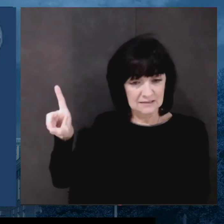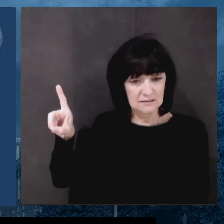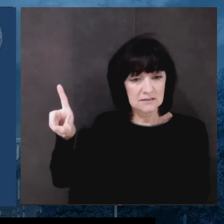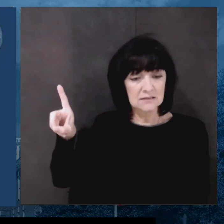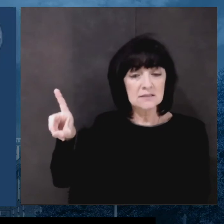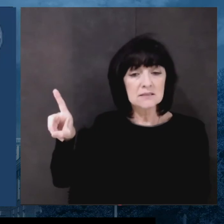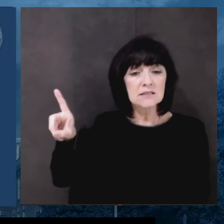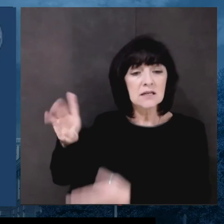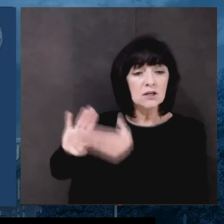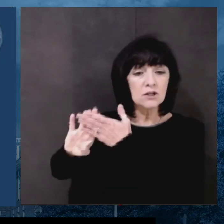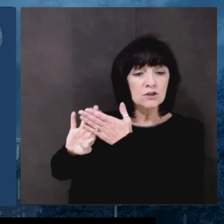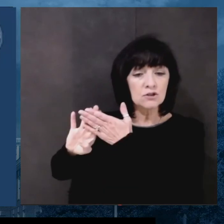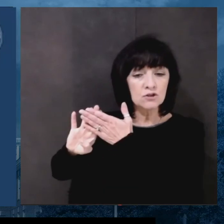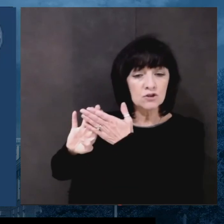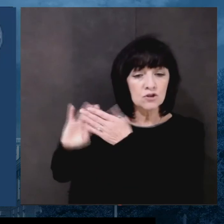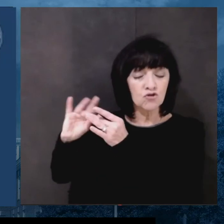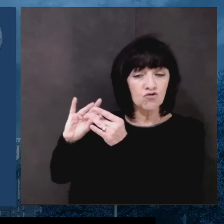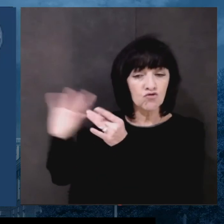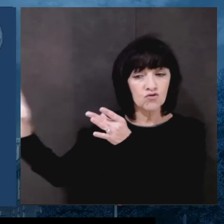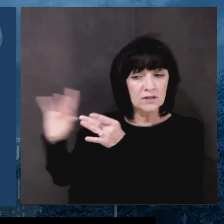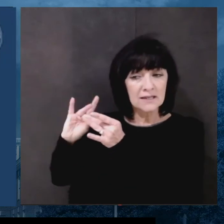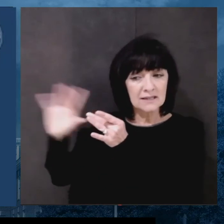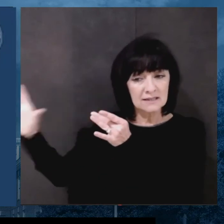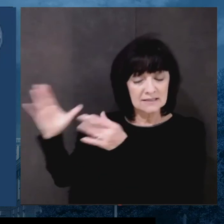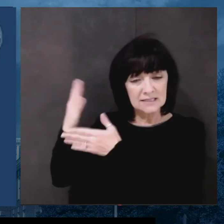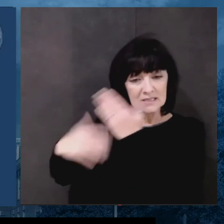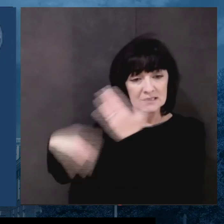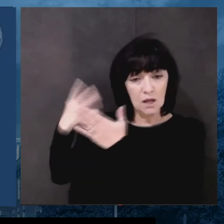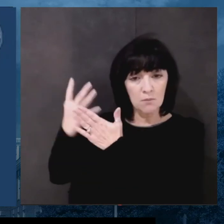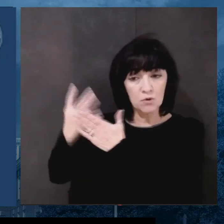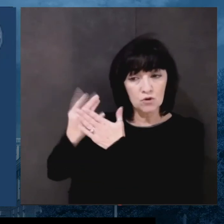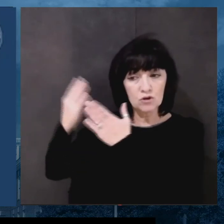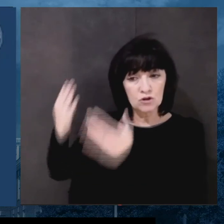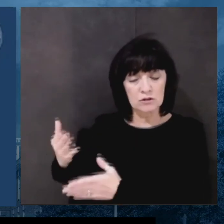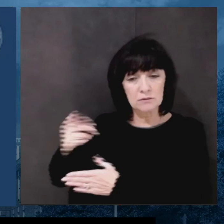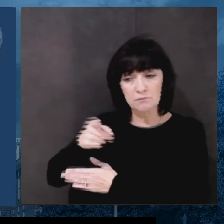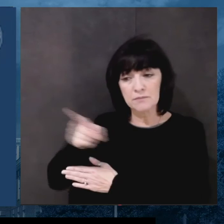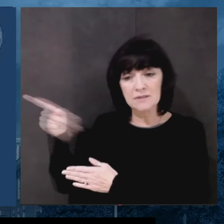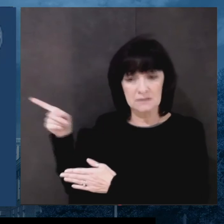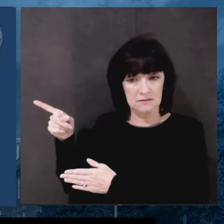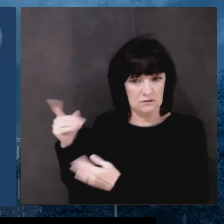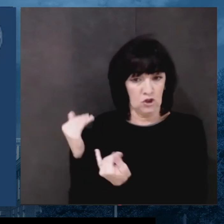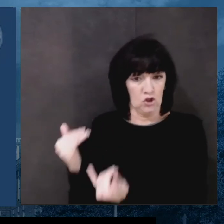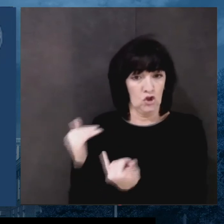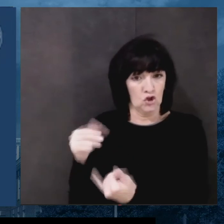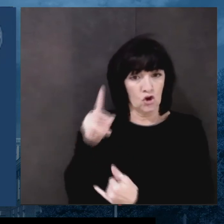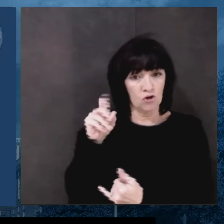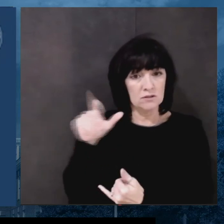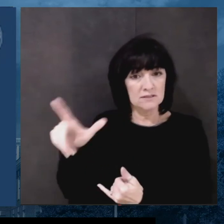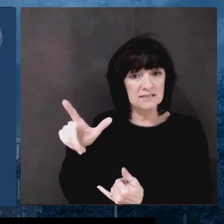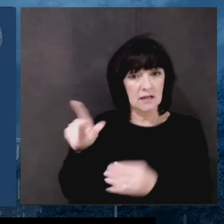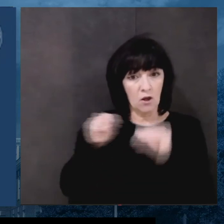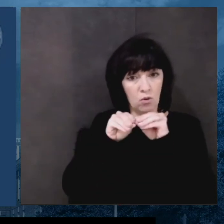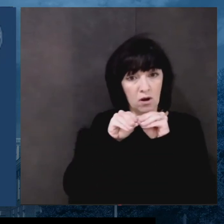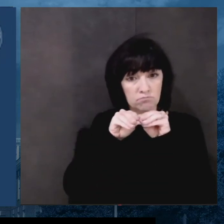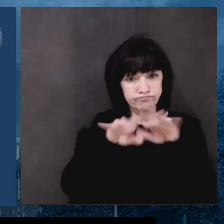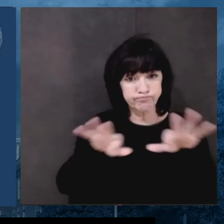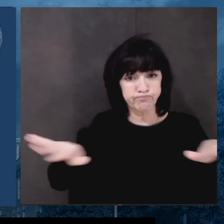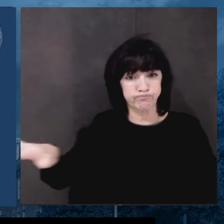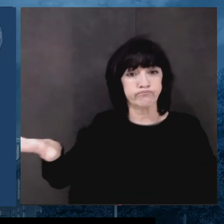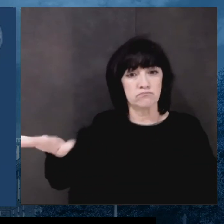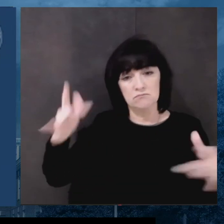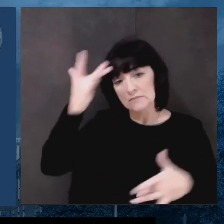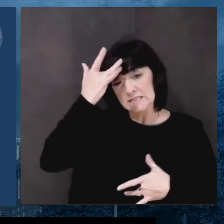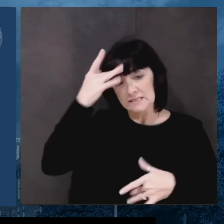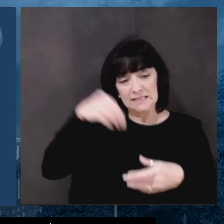system. With respect to Delaware's current outbreak in prisons, is the state considering any further action beyond what it's